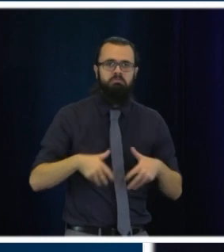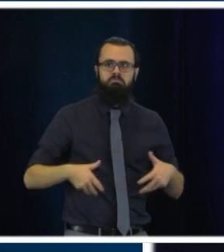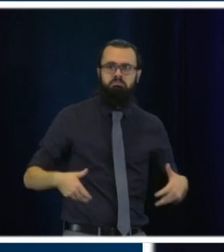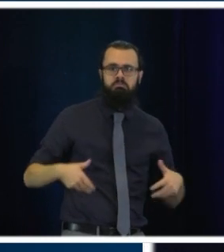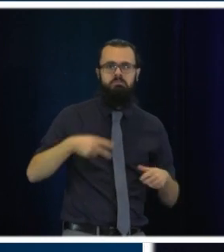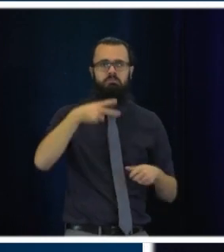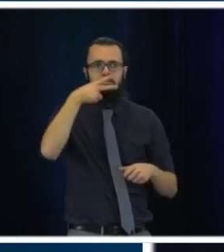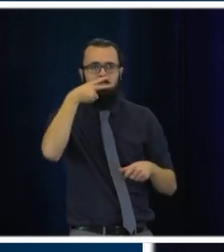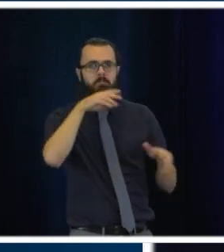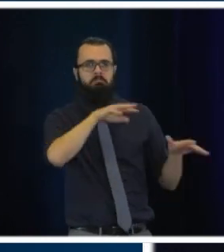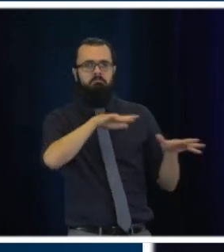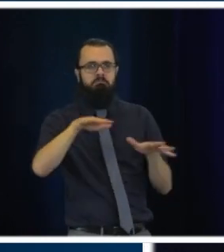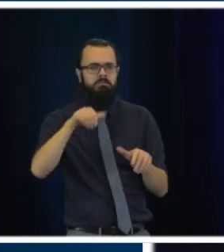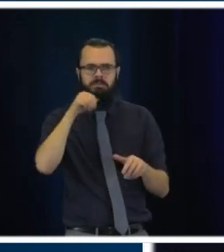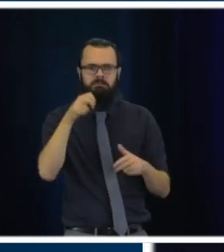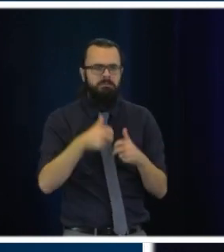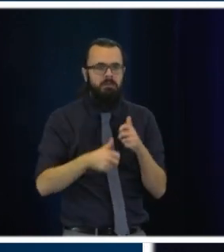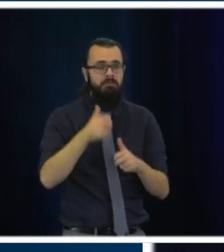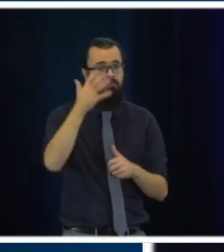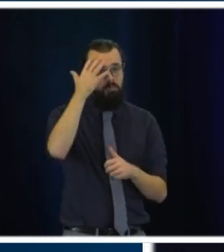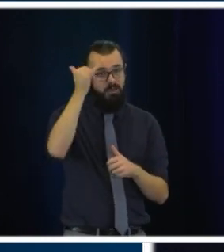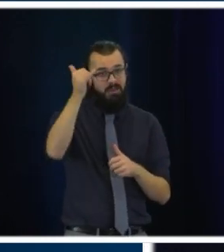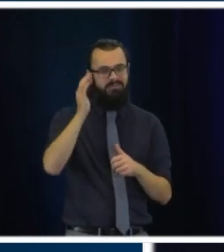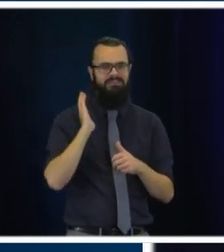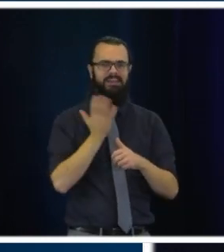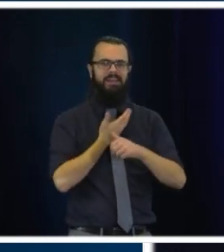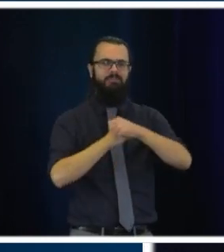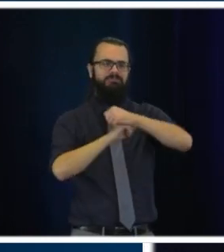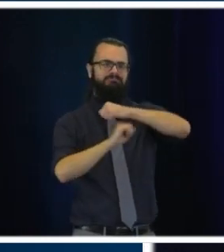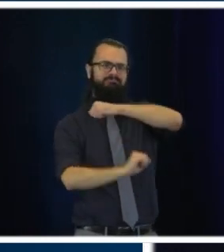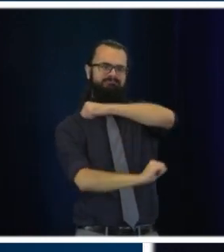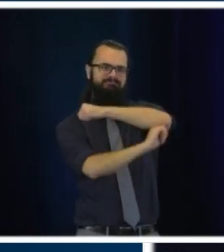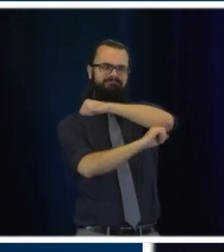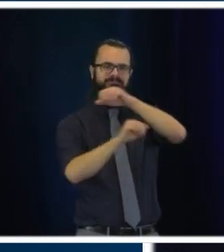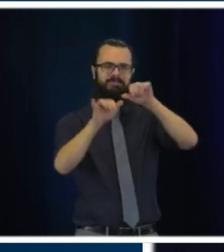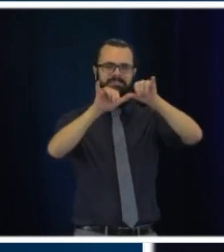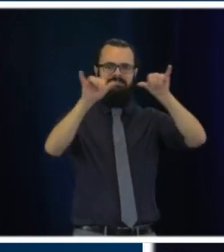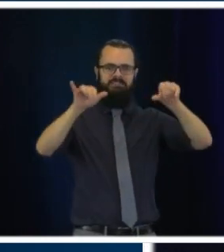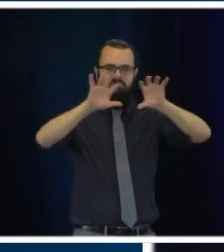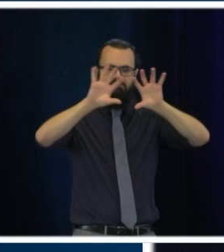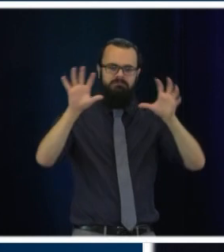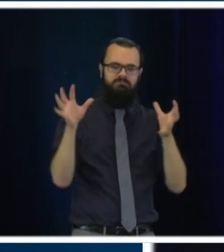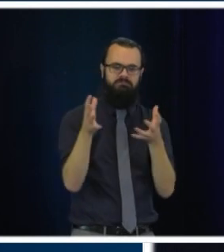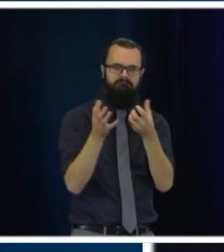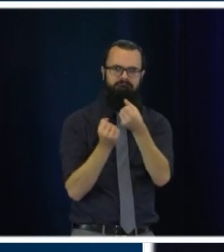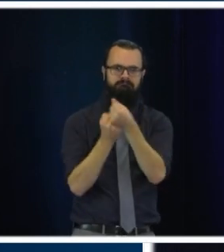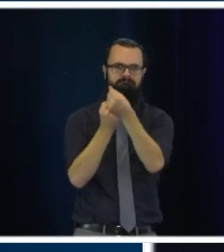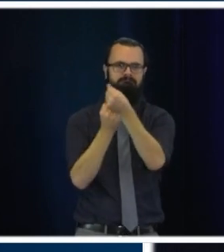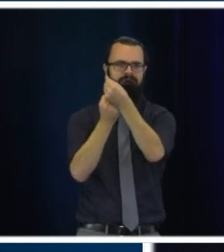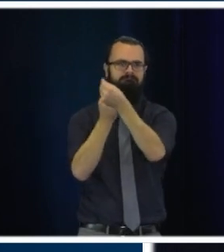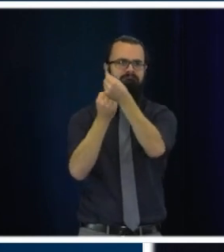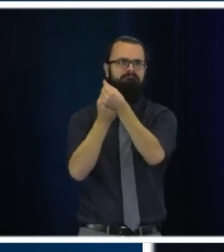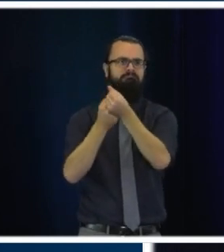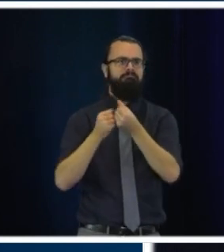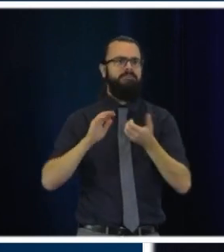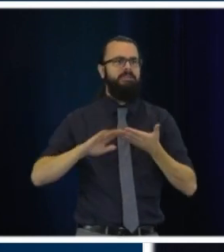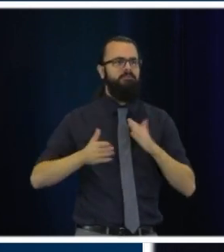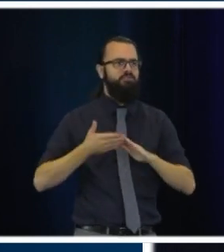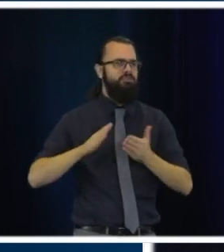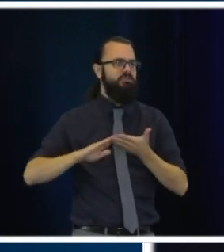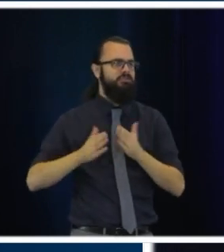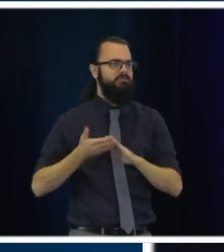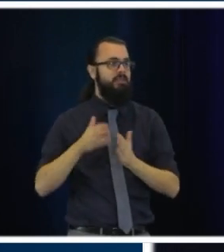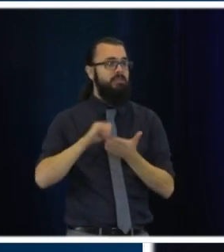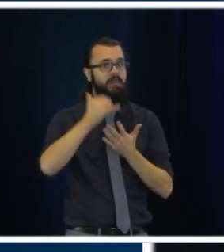great infrastructure. And so I want to remind you all, that's what we need you here for. And that's what